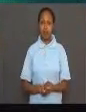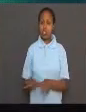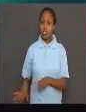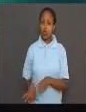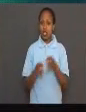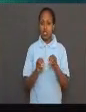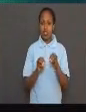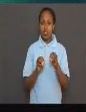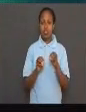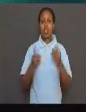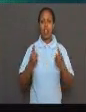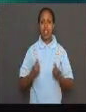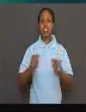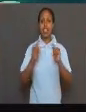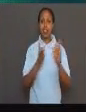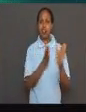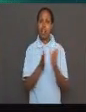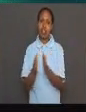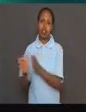Students, let's get ready.